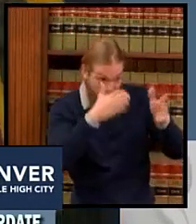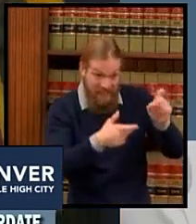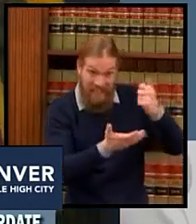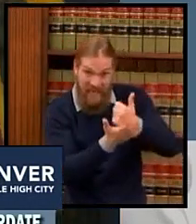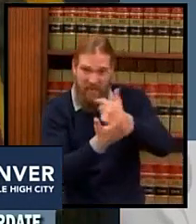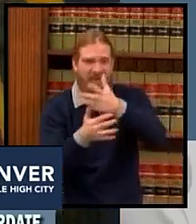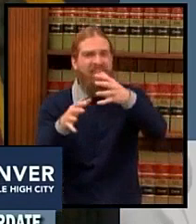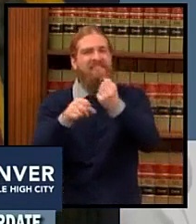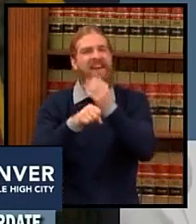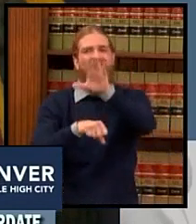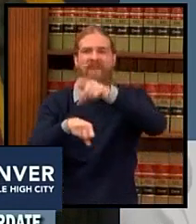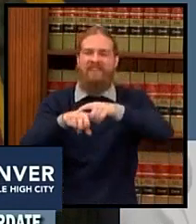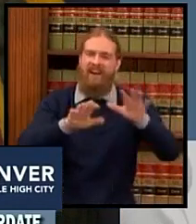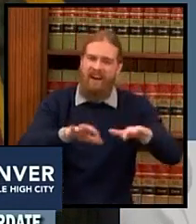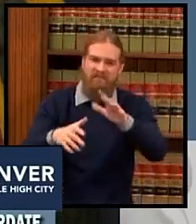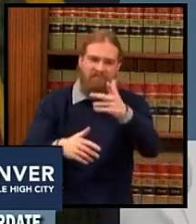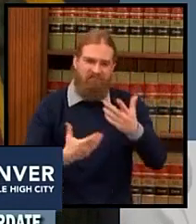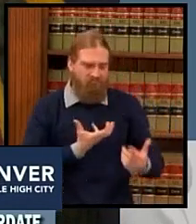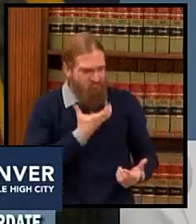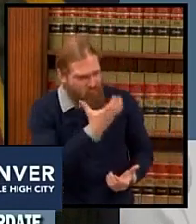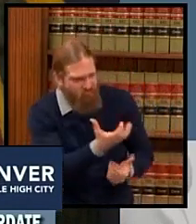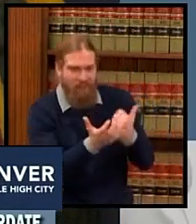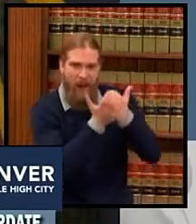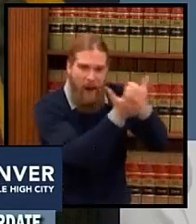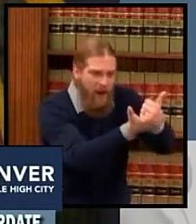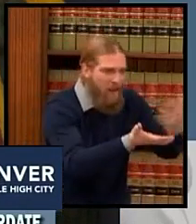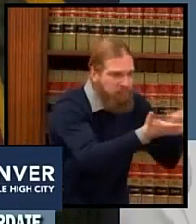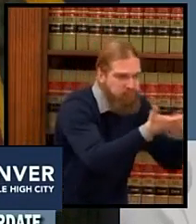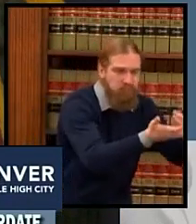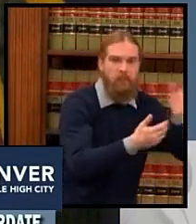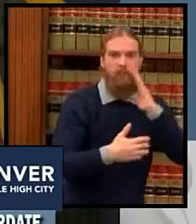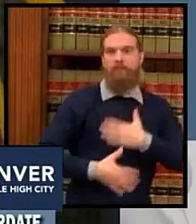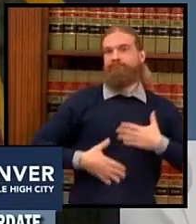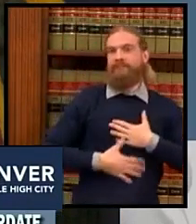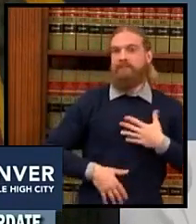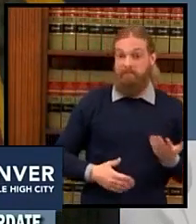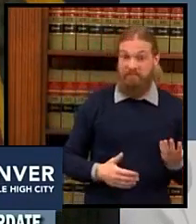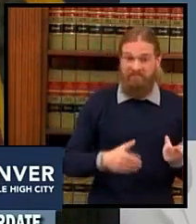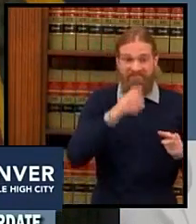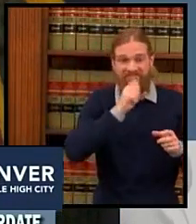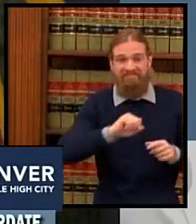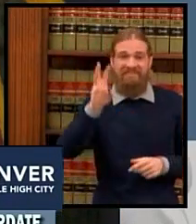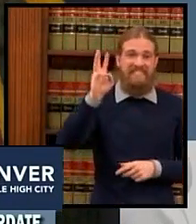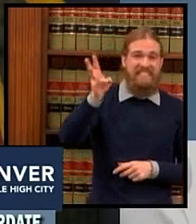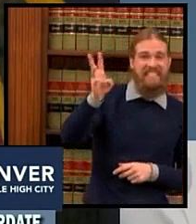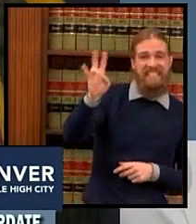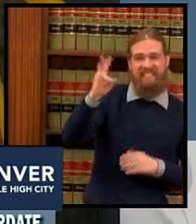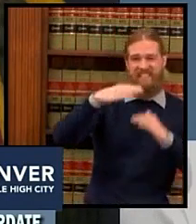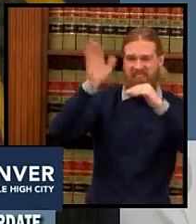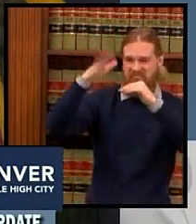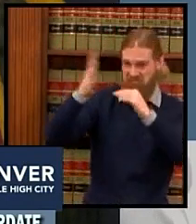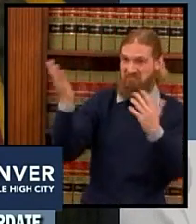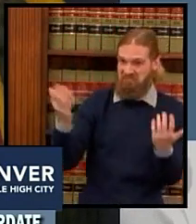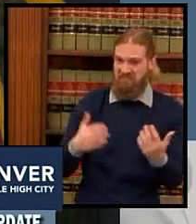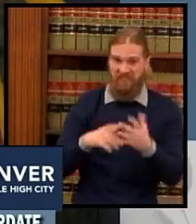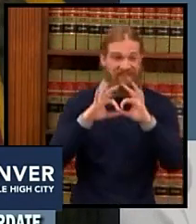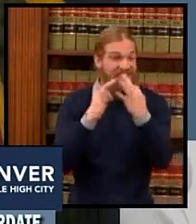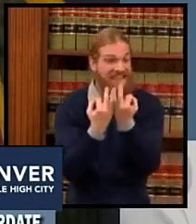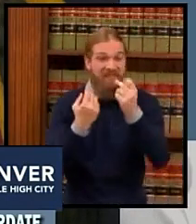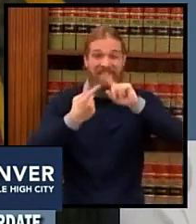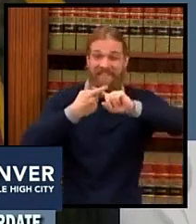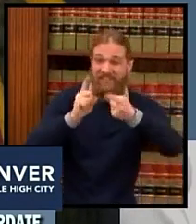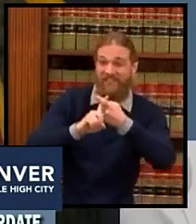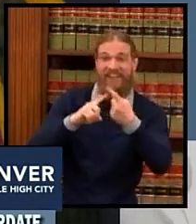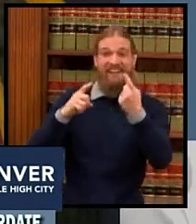can make sure that our 60 and older, 70 and older residents, neighbors, friends, family members are vaccinated, we can get